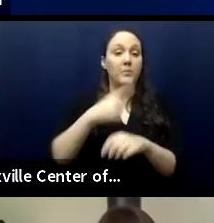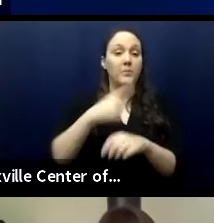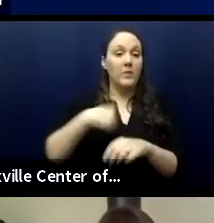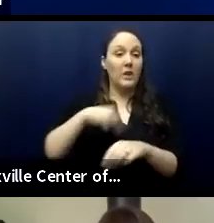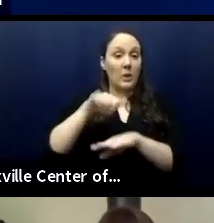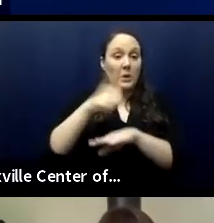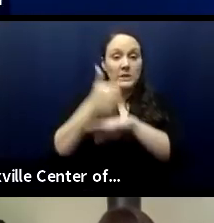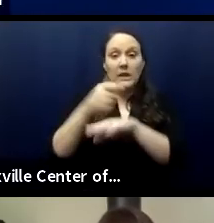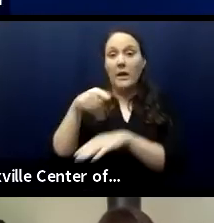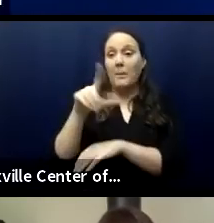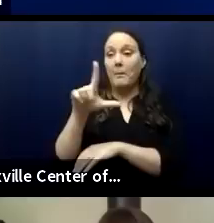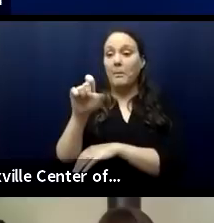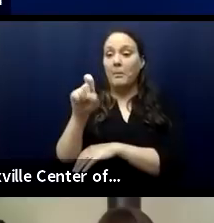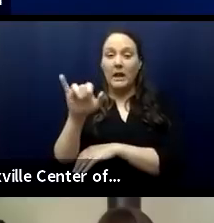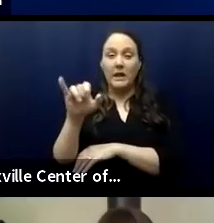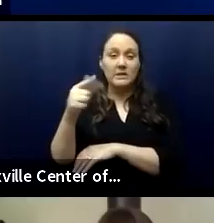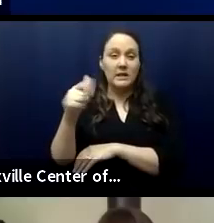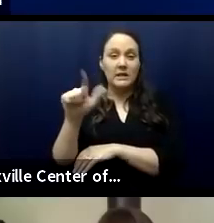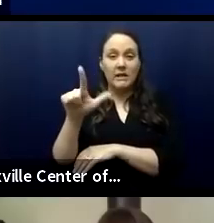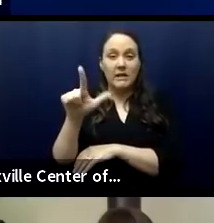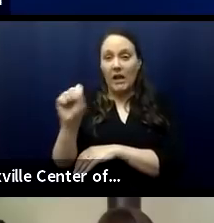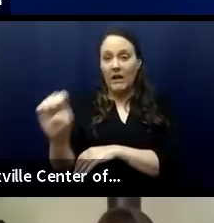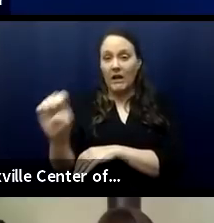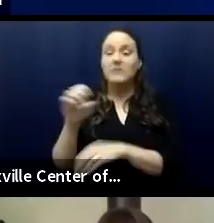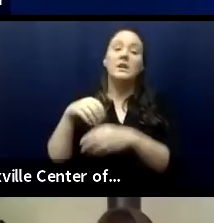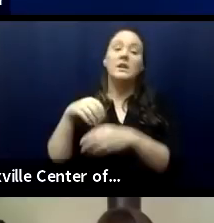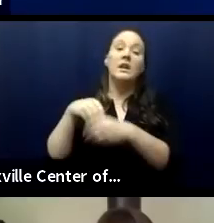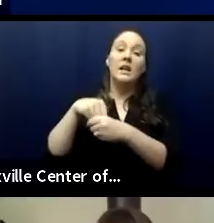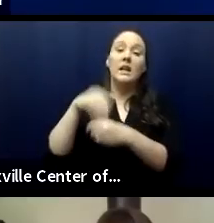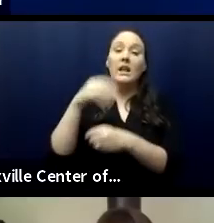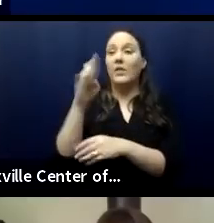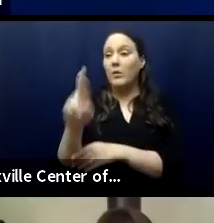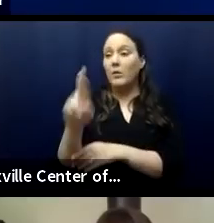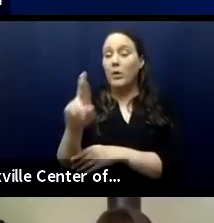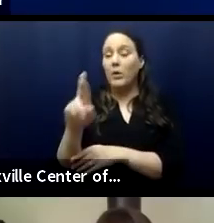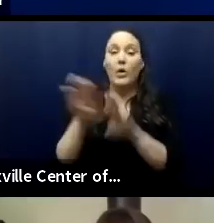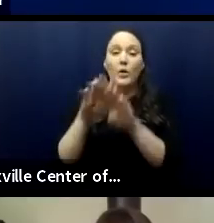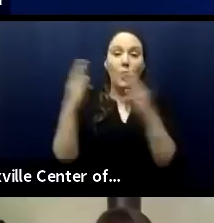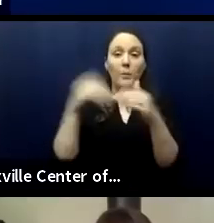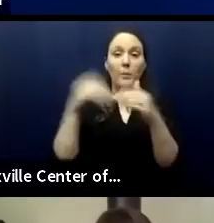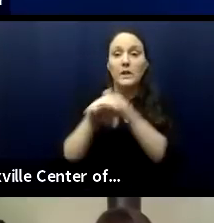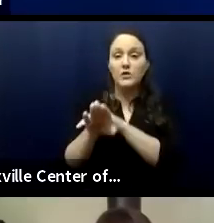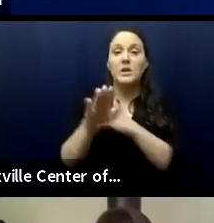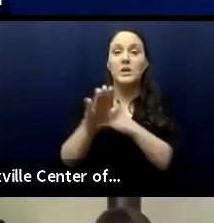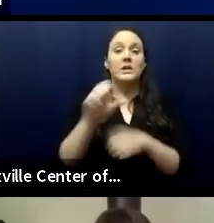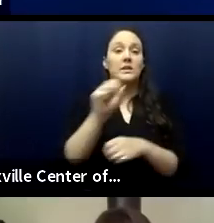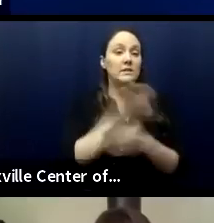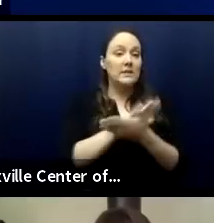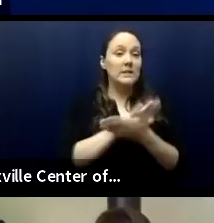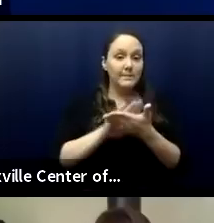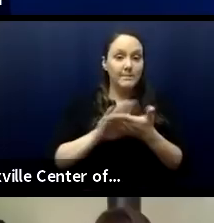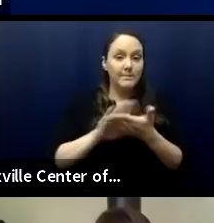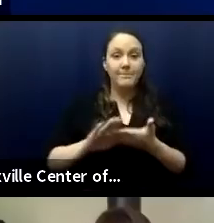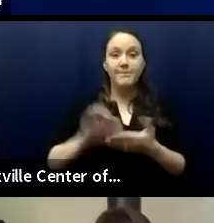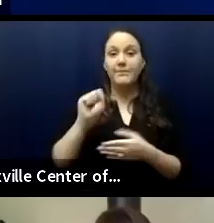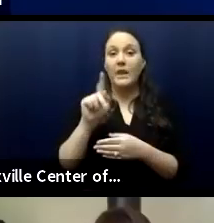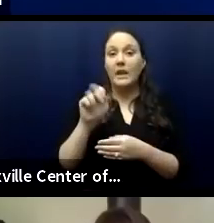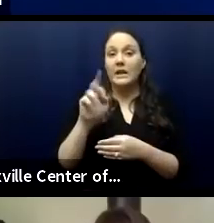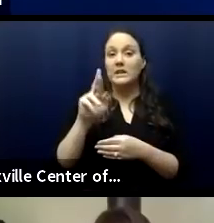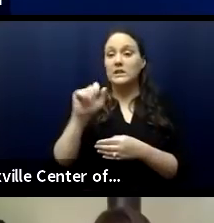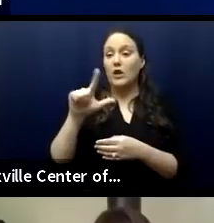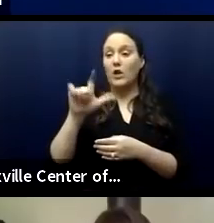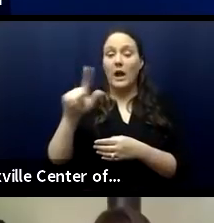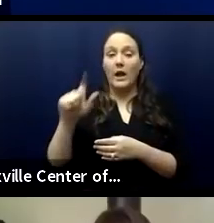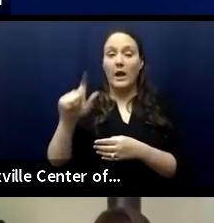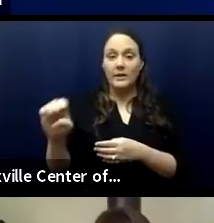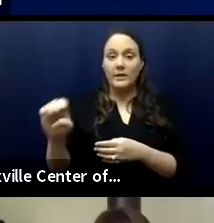plexiglass throughout the entrance, the bars, etc. Total sterilization of the entire club every week. We've made it a point to correctly inform